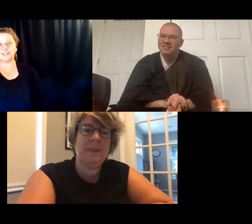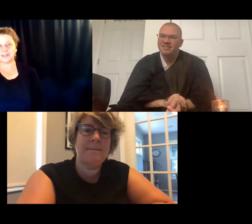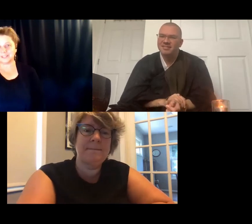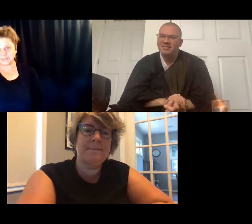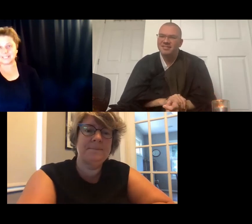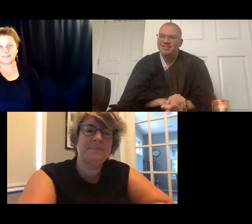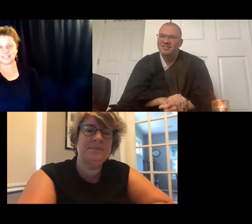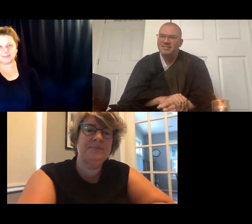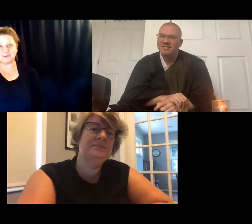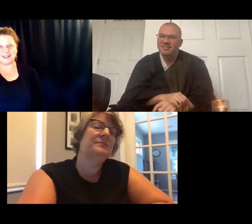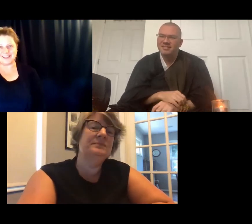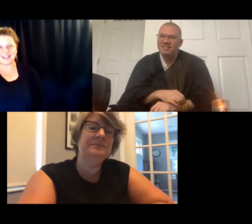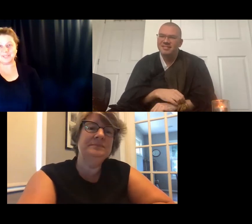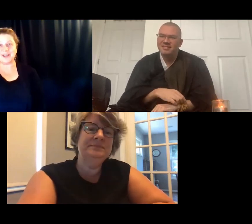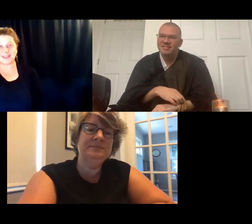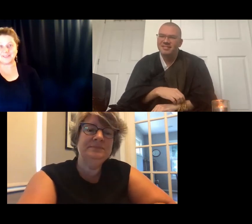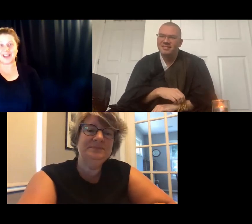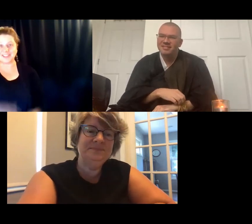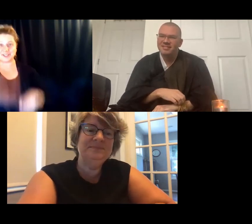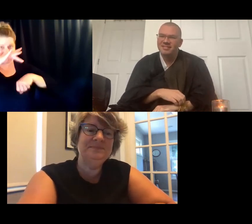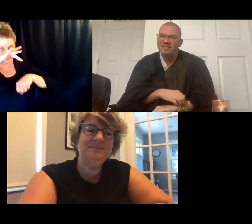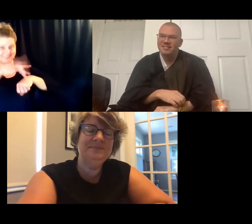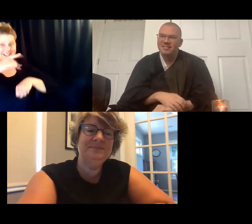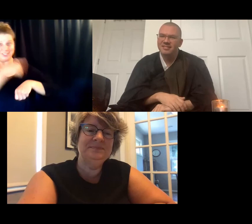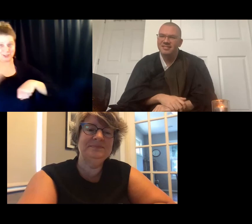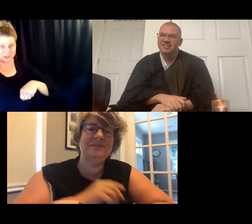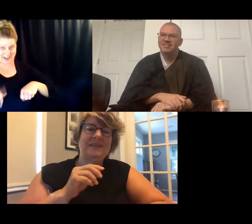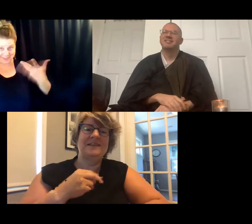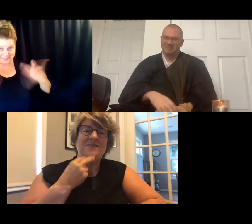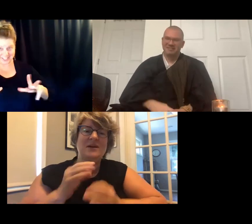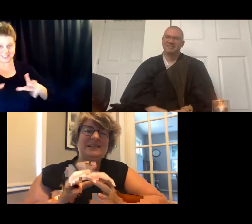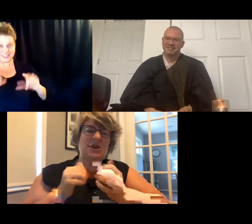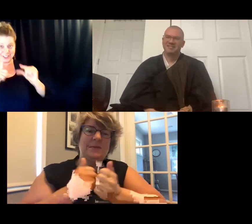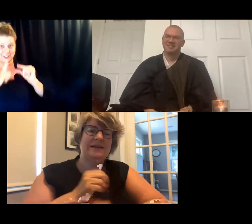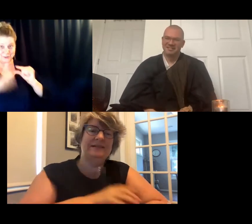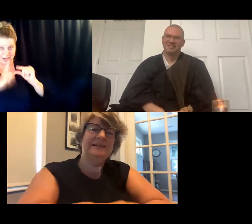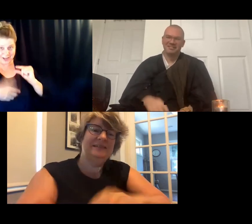And to address specifically, we wanted to ask you, have you actually